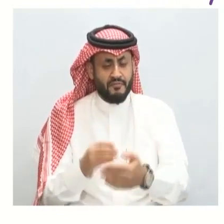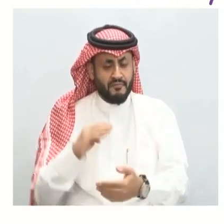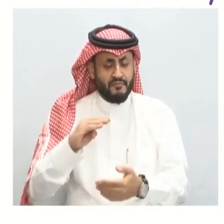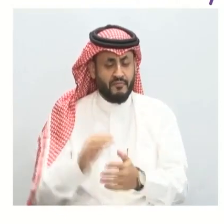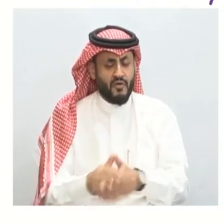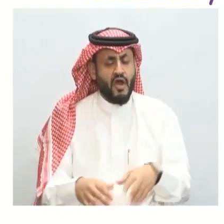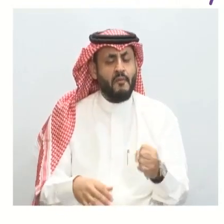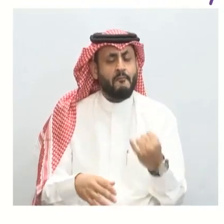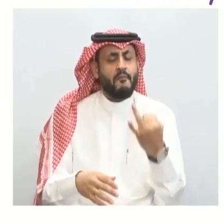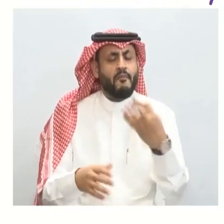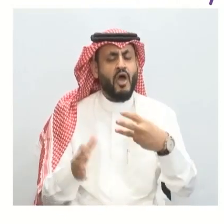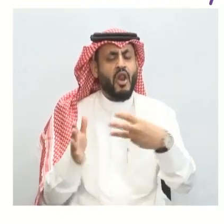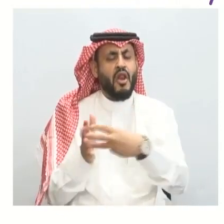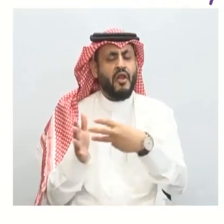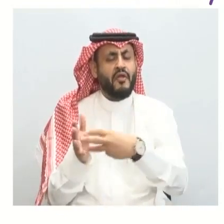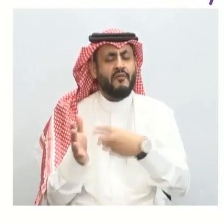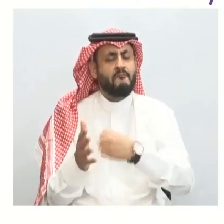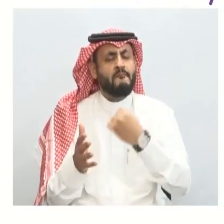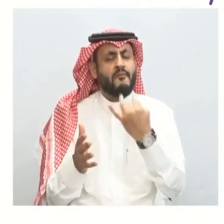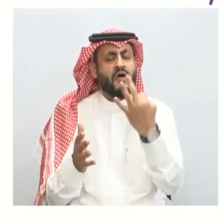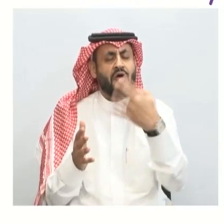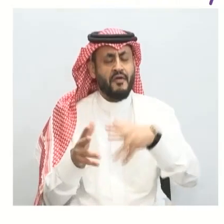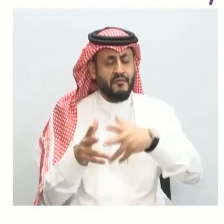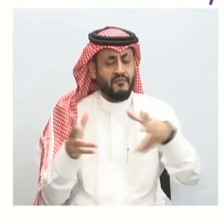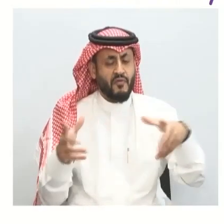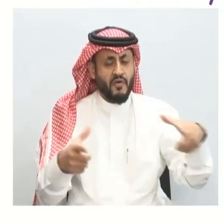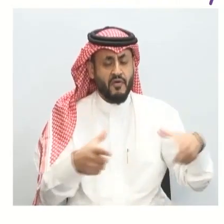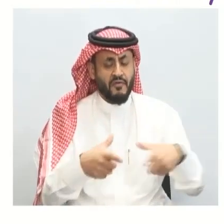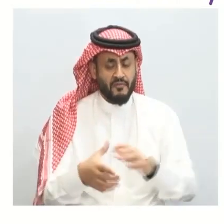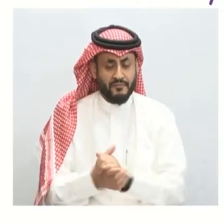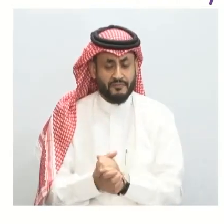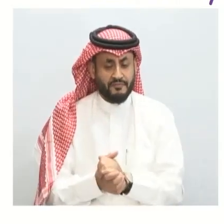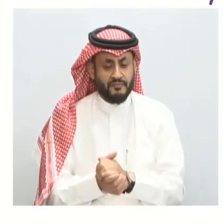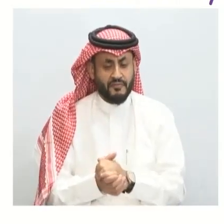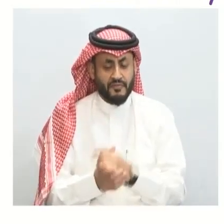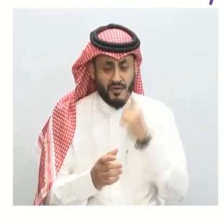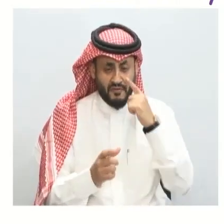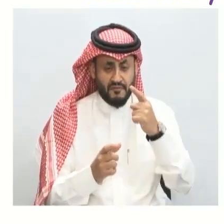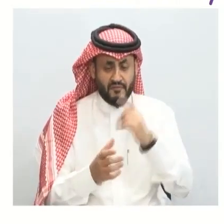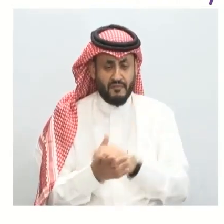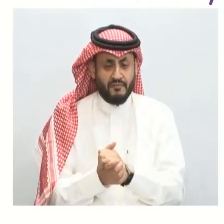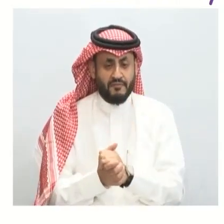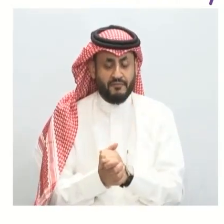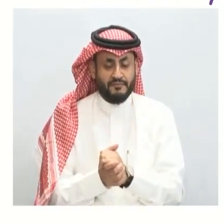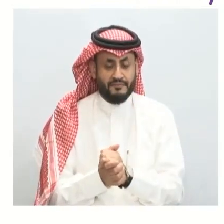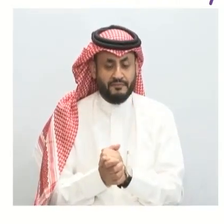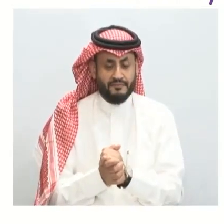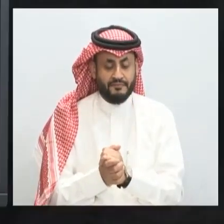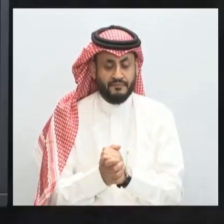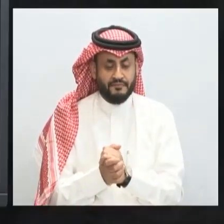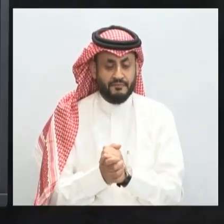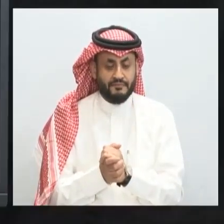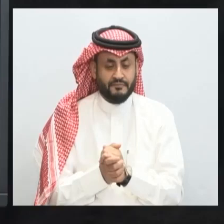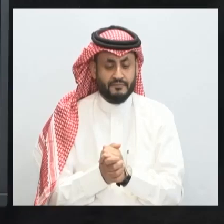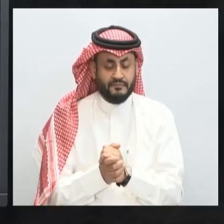hundreds of billions of stars in our galaxy, fewer than 1,000 have been monitored for alien signals. So